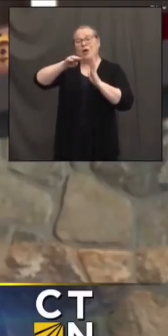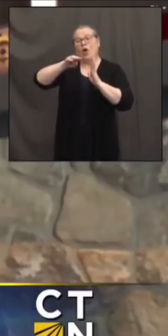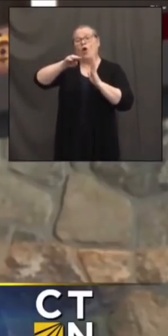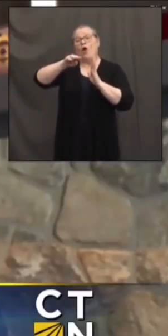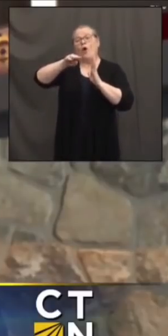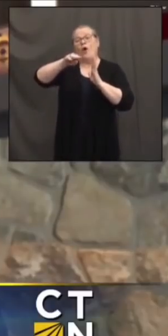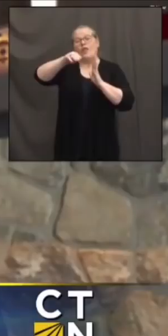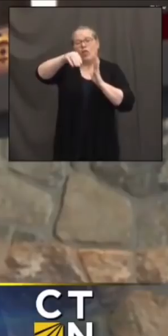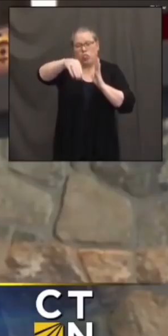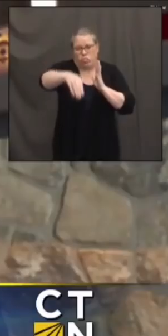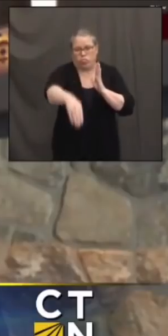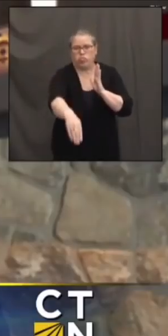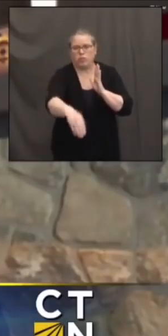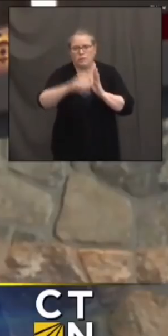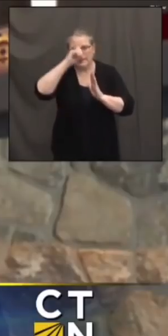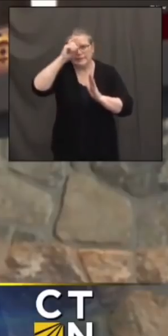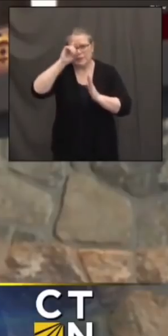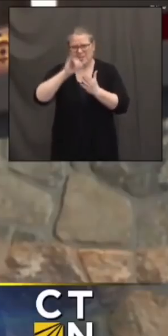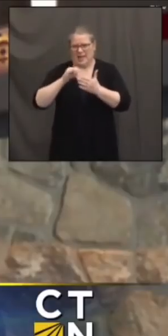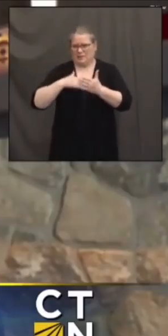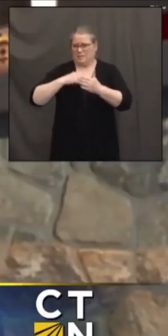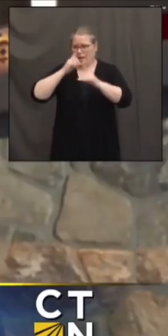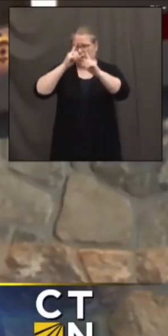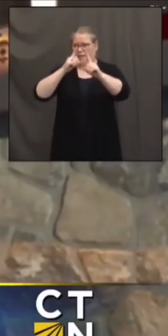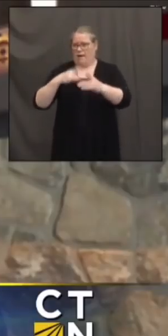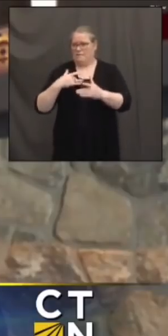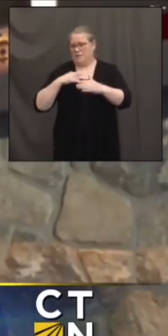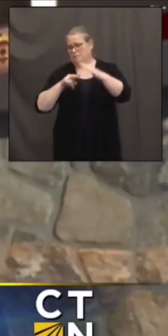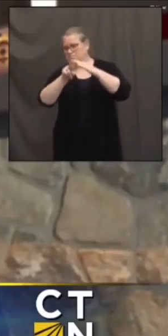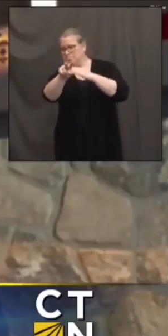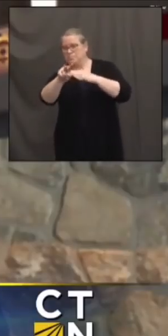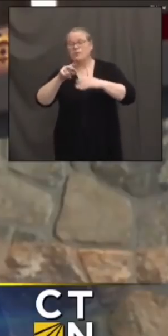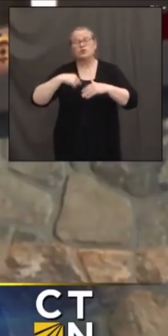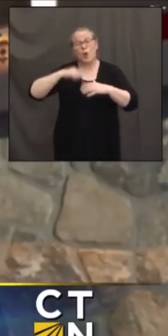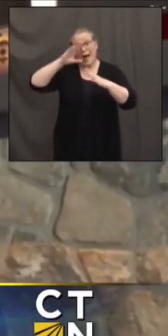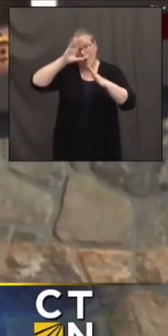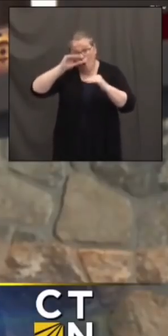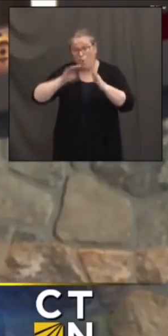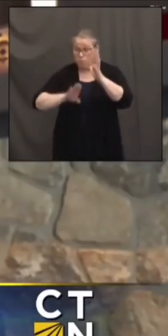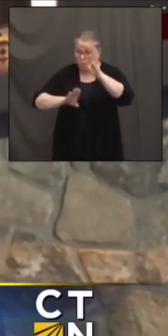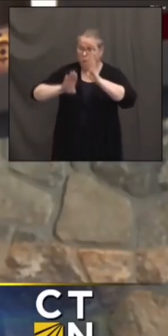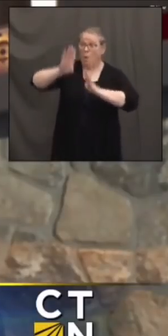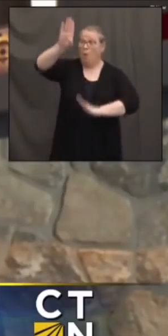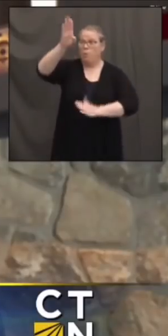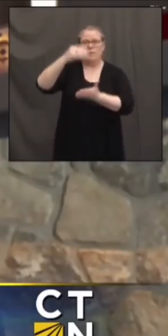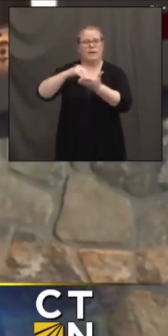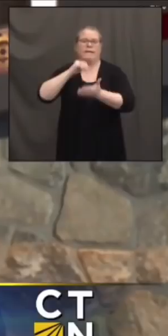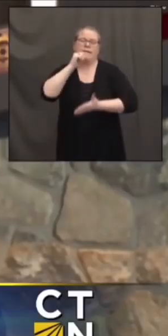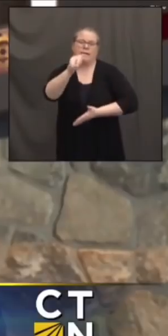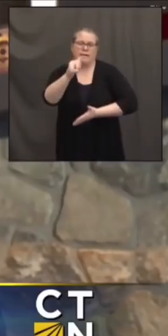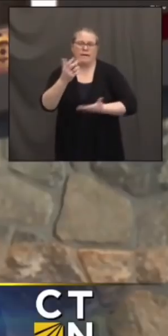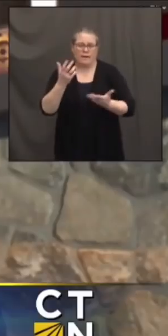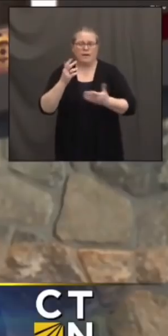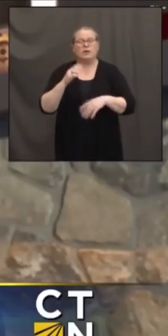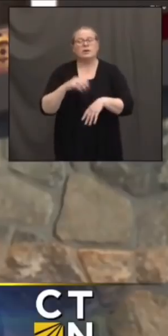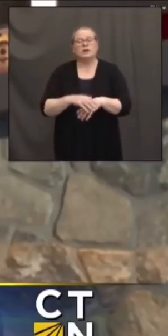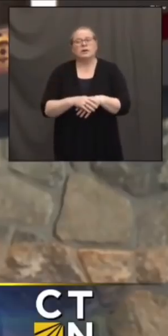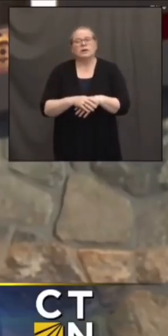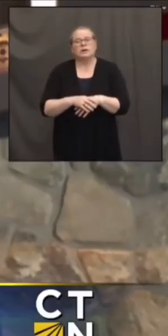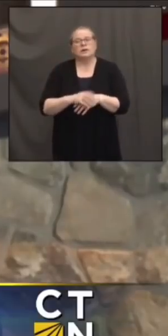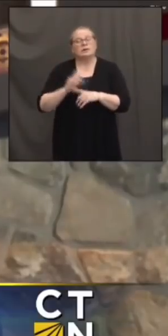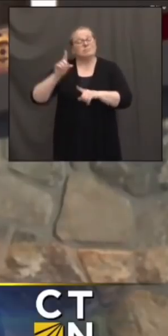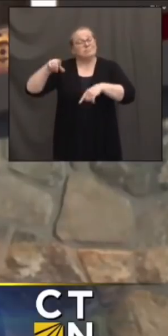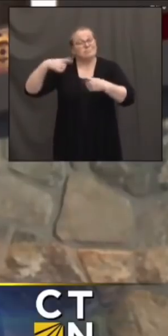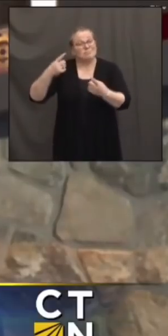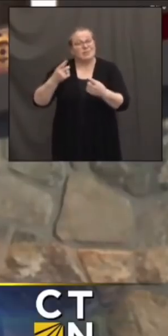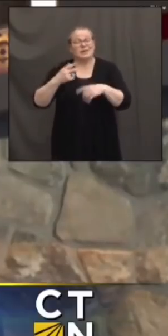heading into the summer. I'm hoping you don't see a big uptick. And I think the reason why you haven't seen consistent